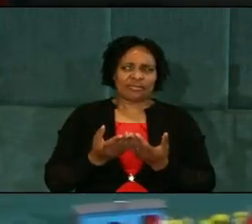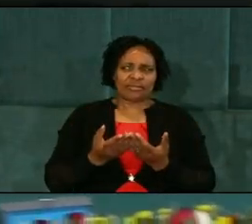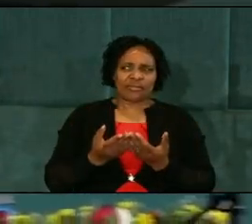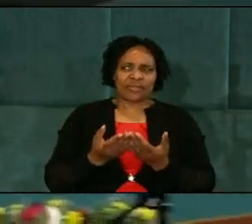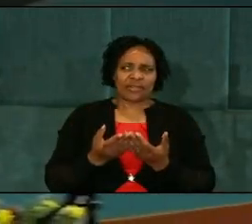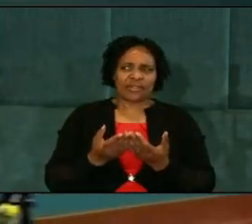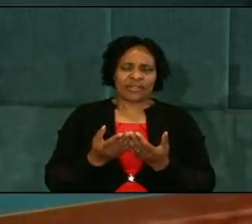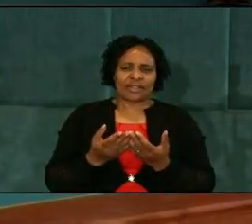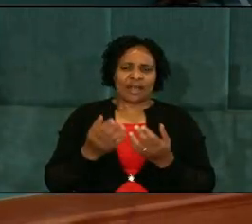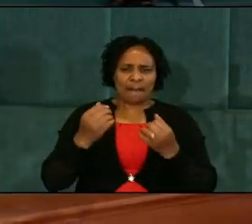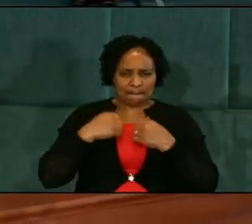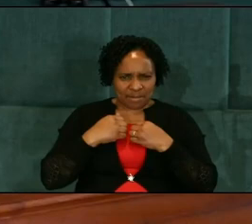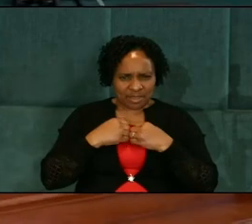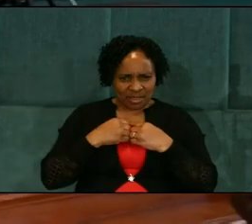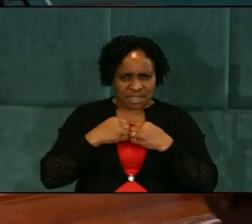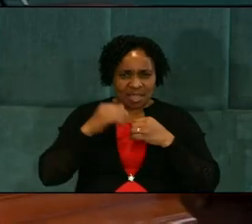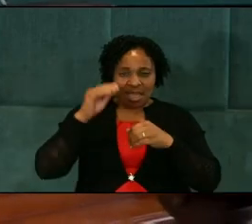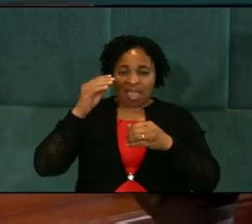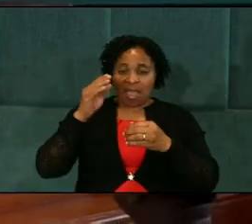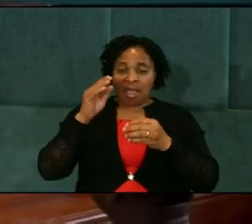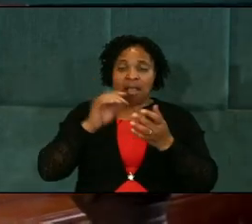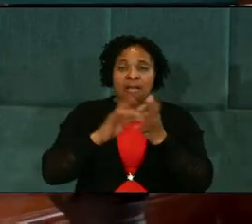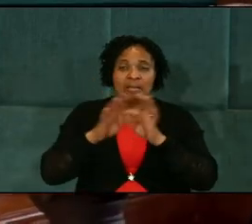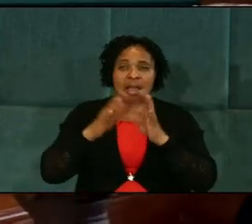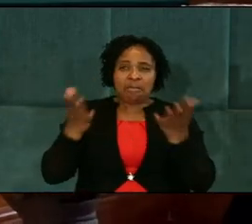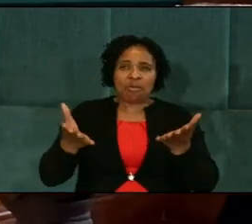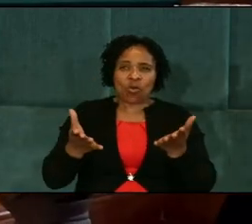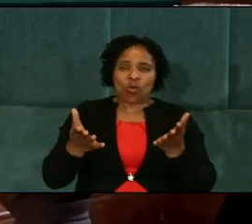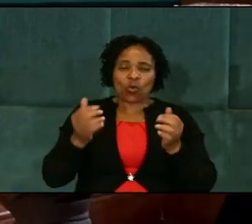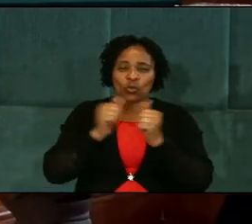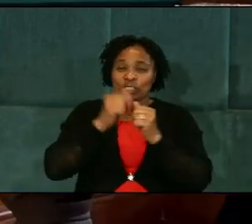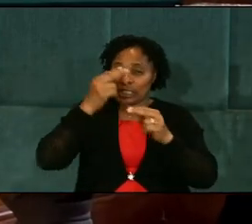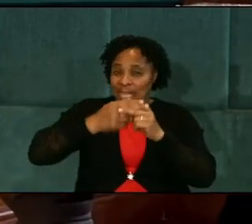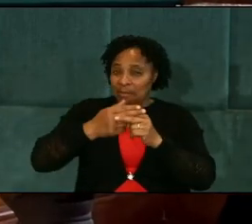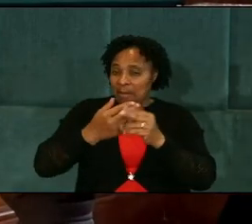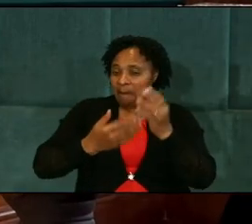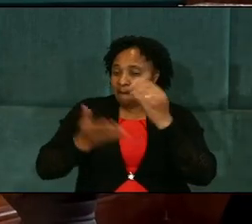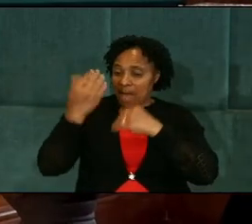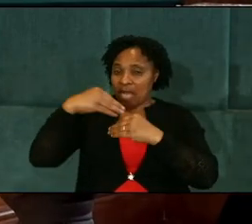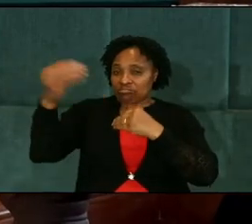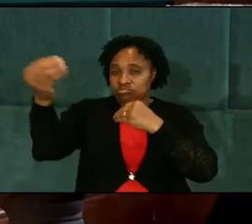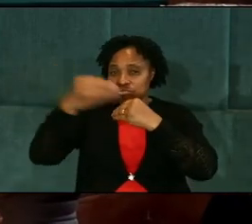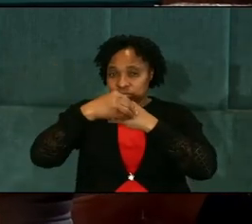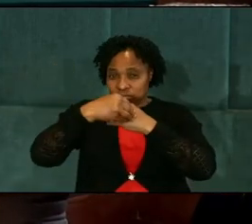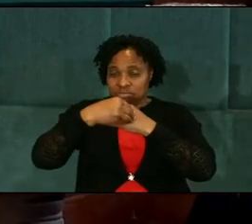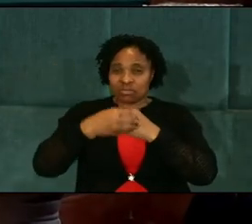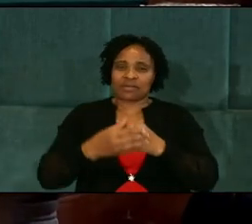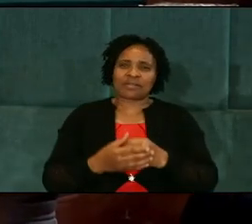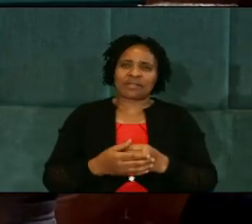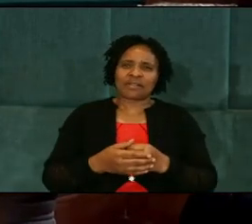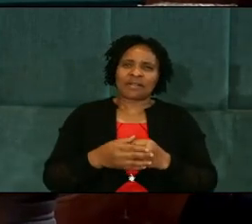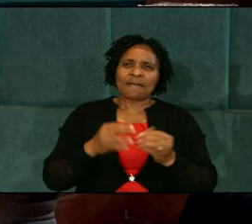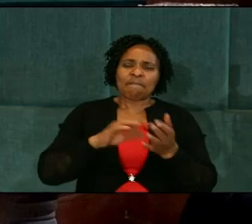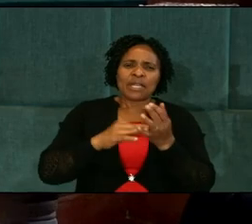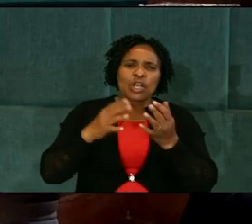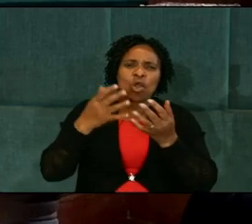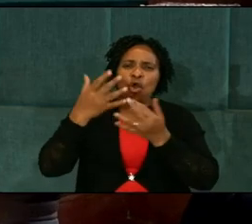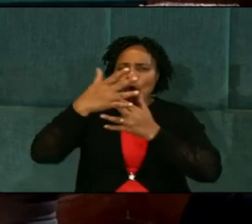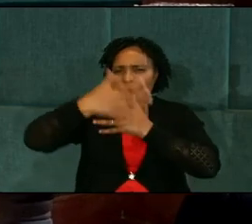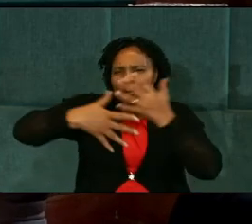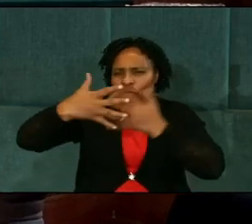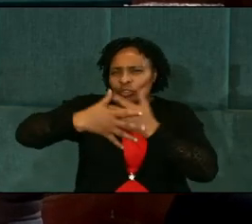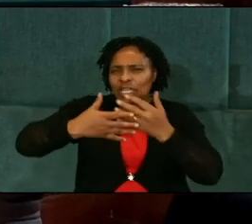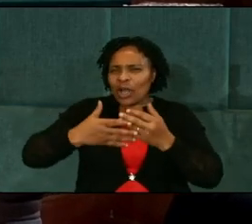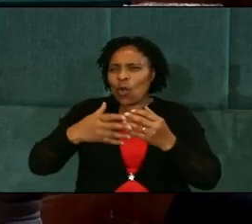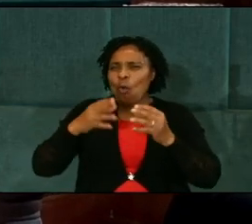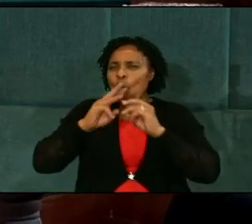I have leatherback Bible, y'all, with my name printed in gold. Compare that to the world and